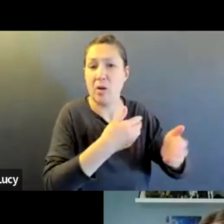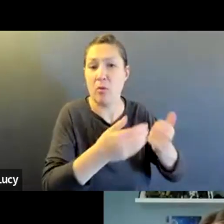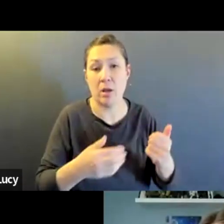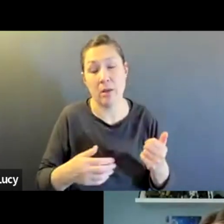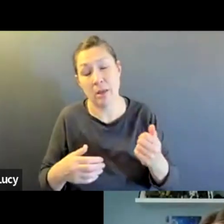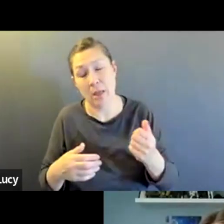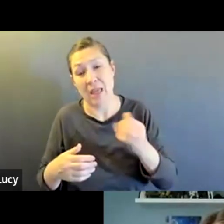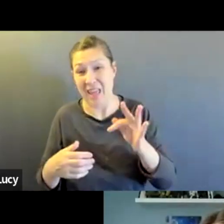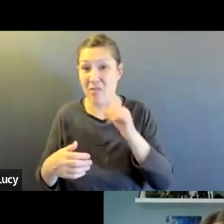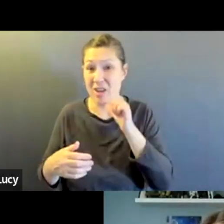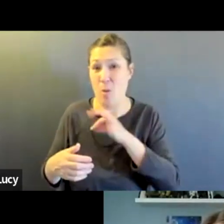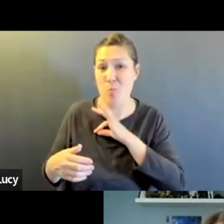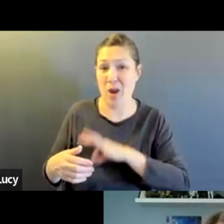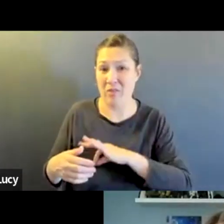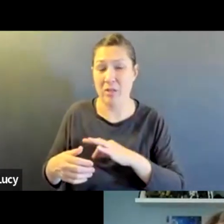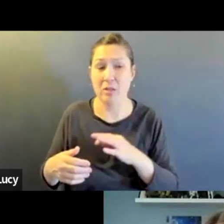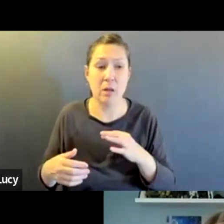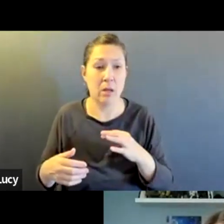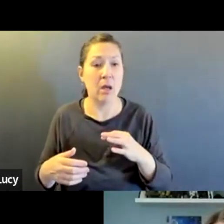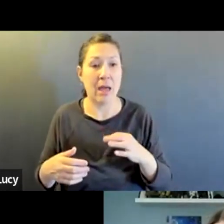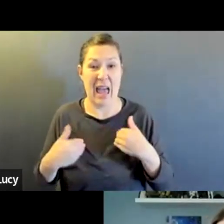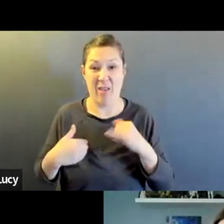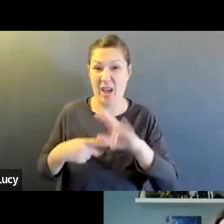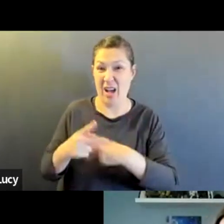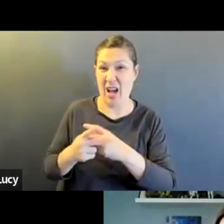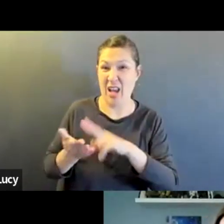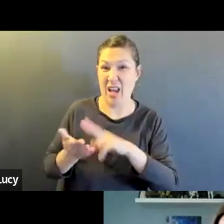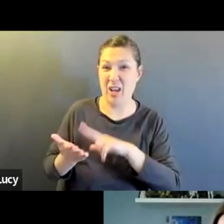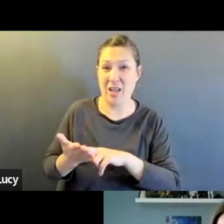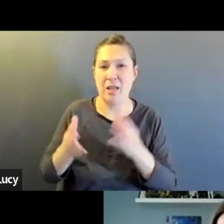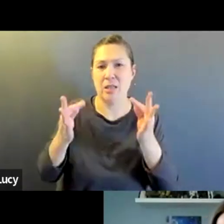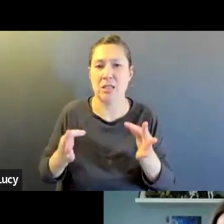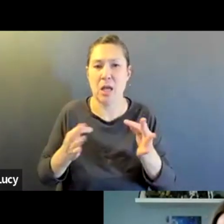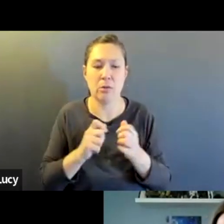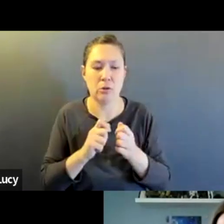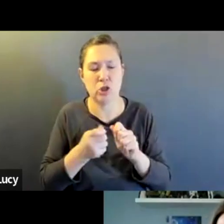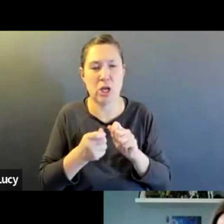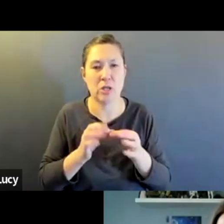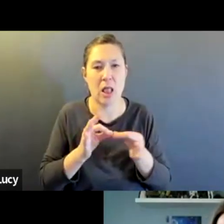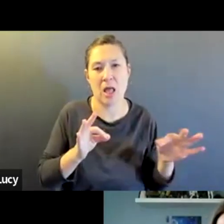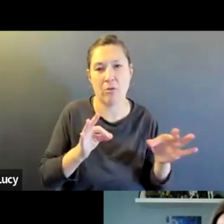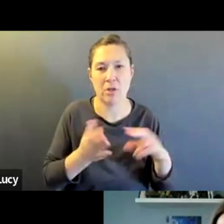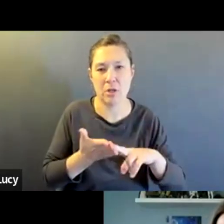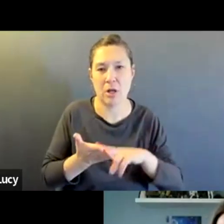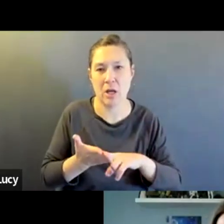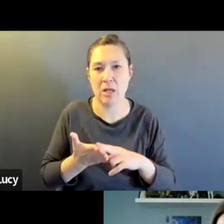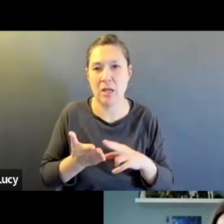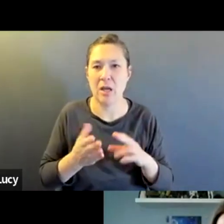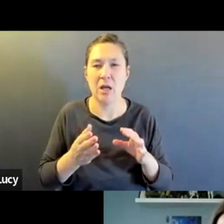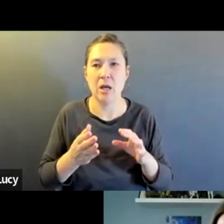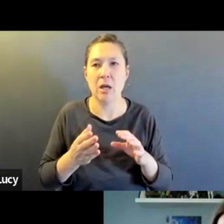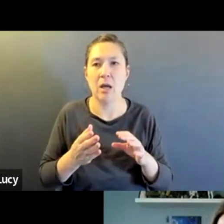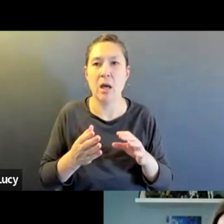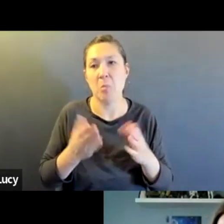simply revising like language, and we're not telling people that backtrack or little things like that. I think it's more about caution.